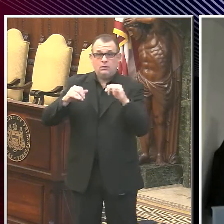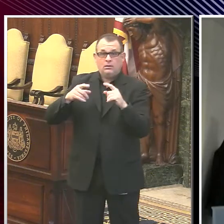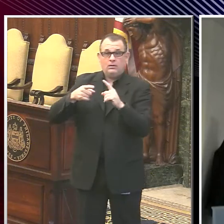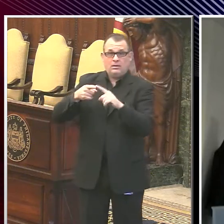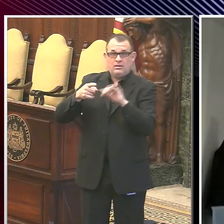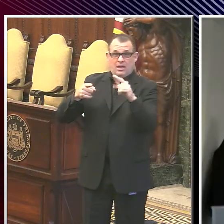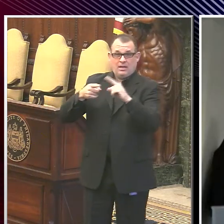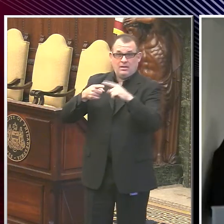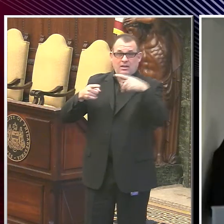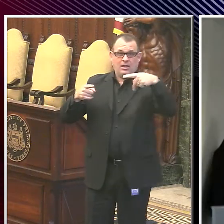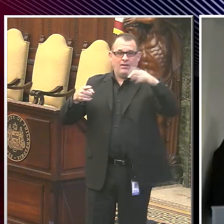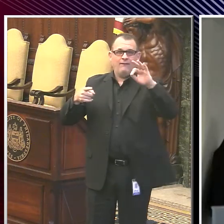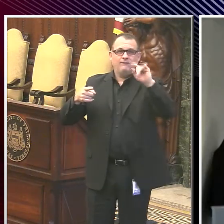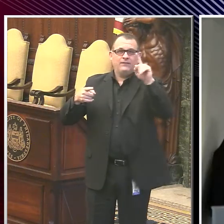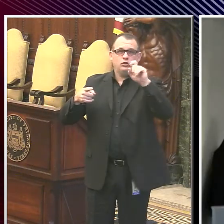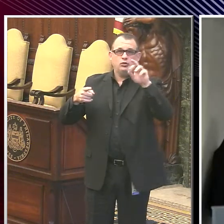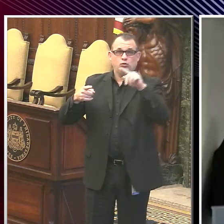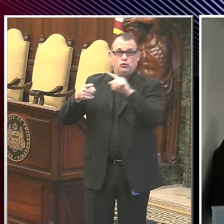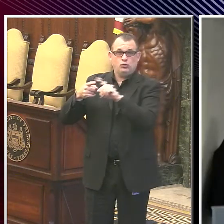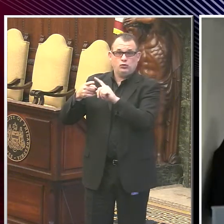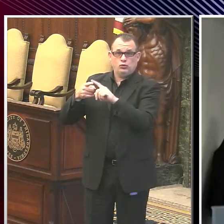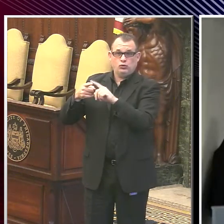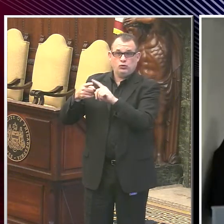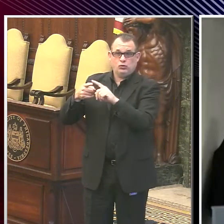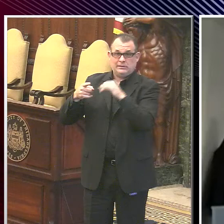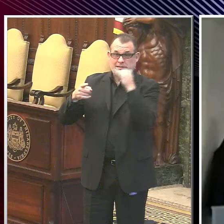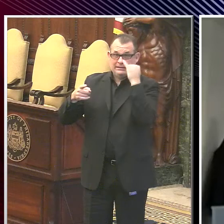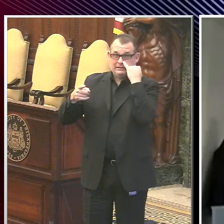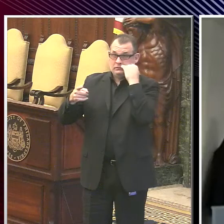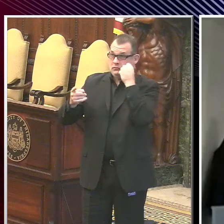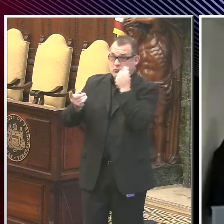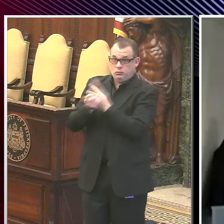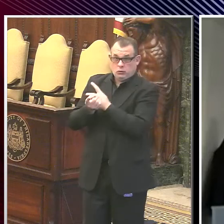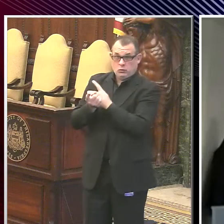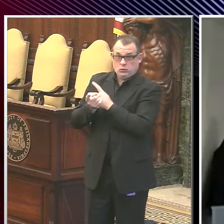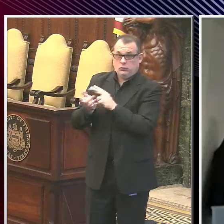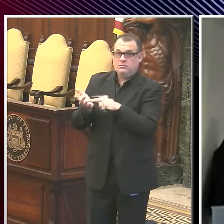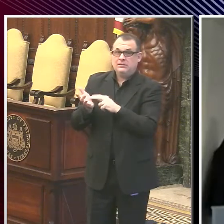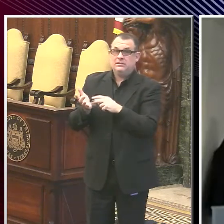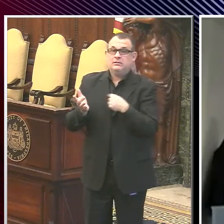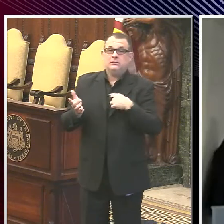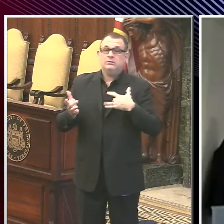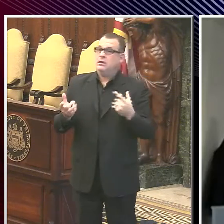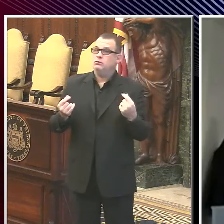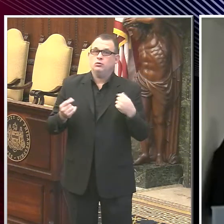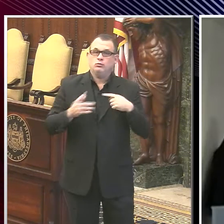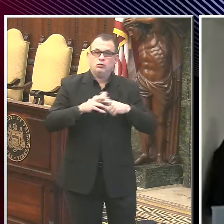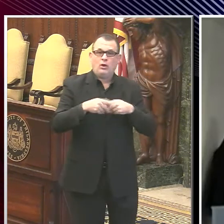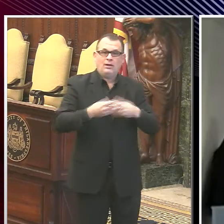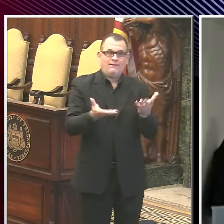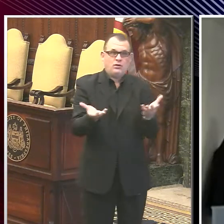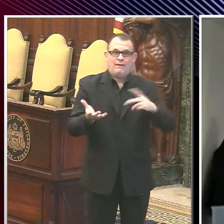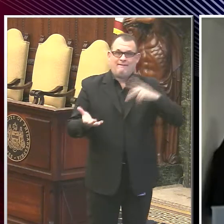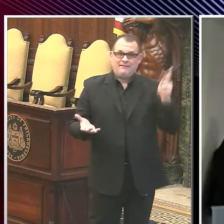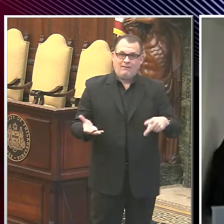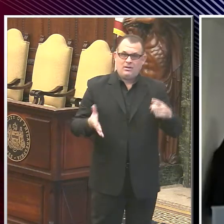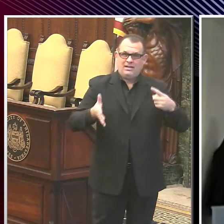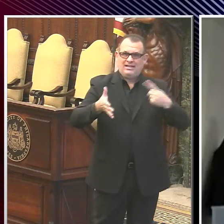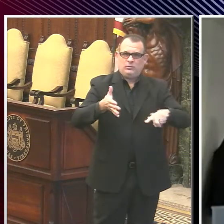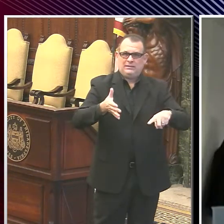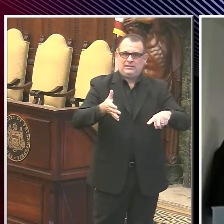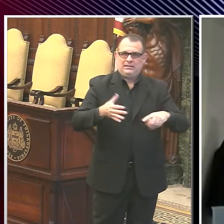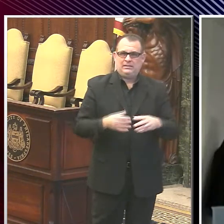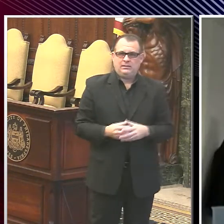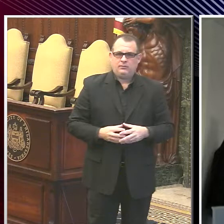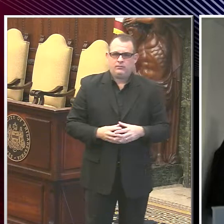Pfizer company, if it's approved later this week, we are likely to start offering that vaccine here in Philadelphia next week. And the